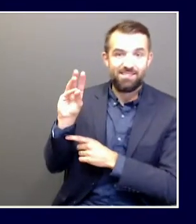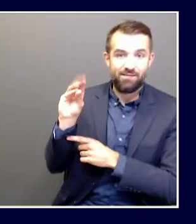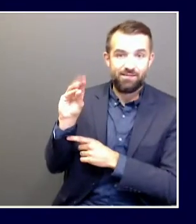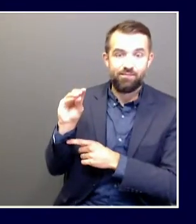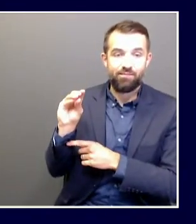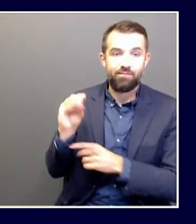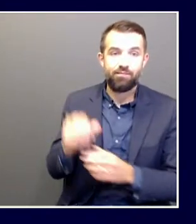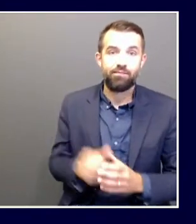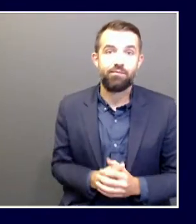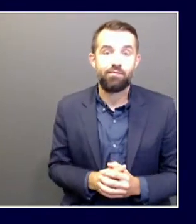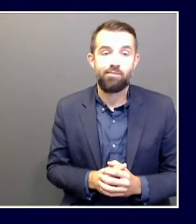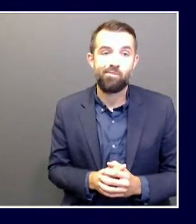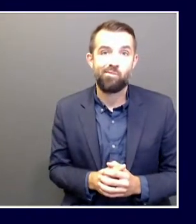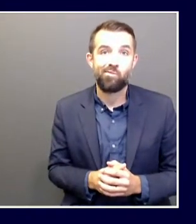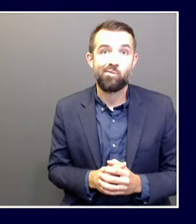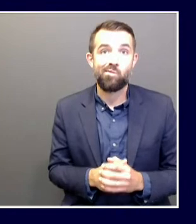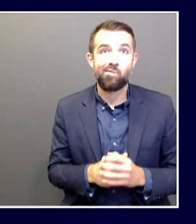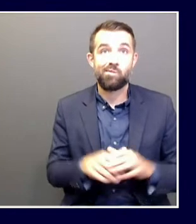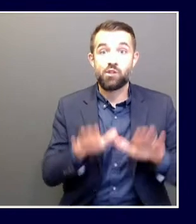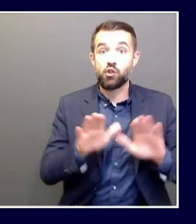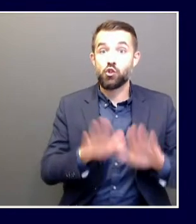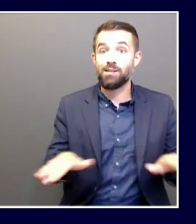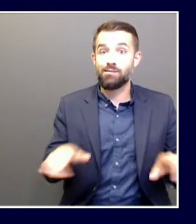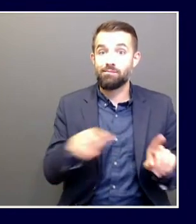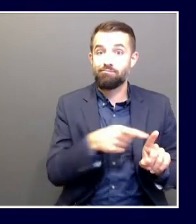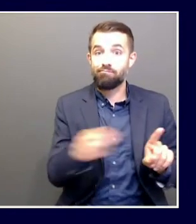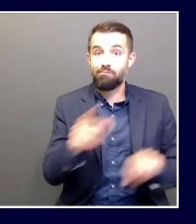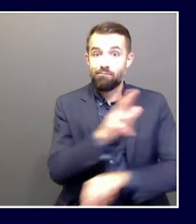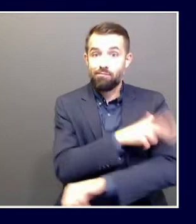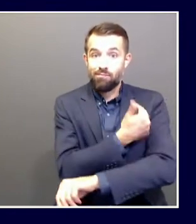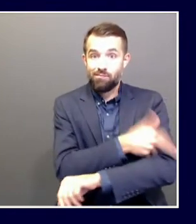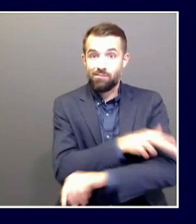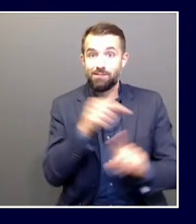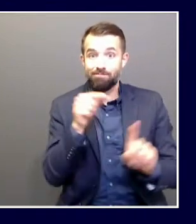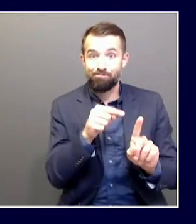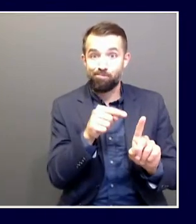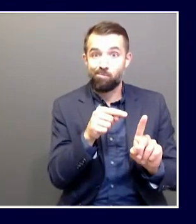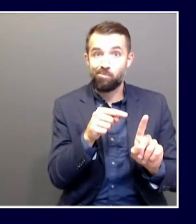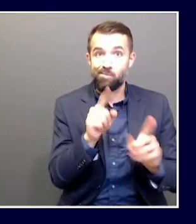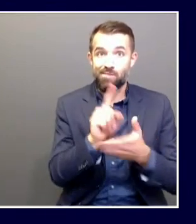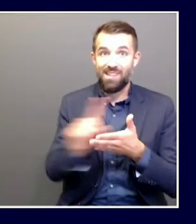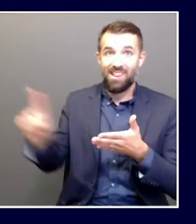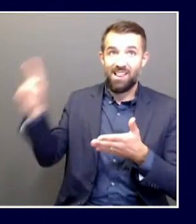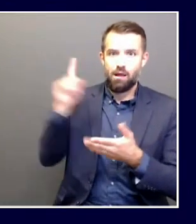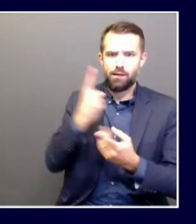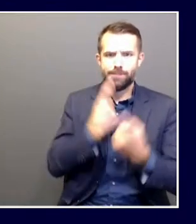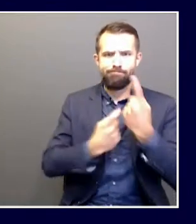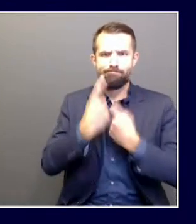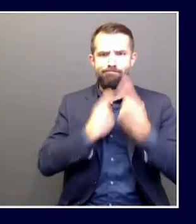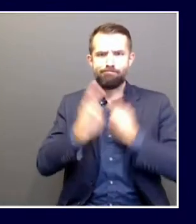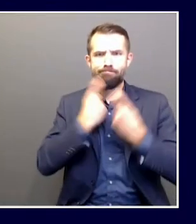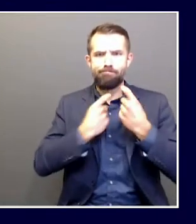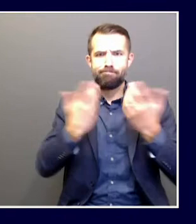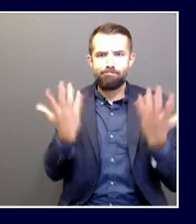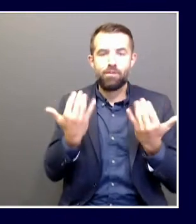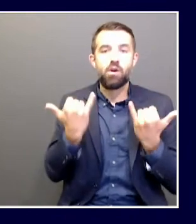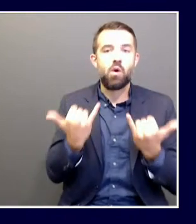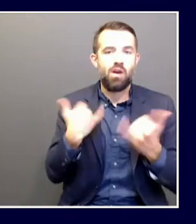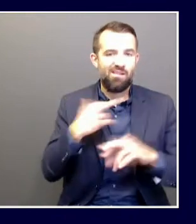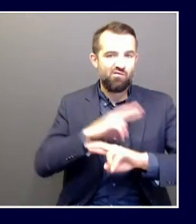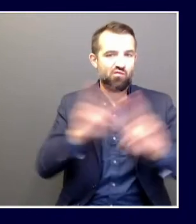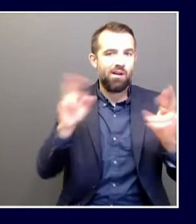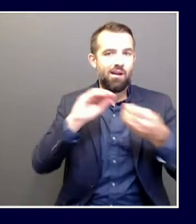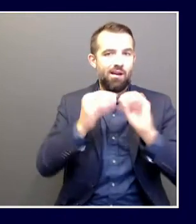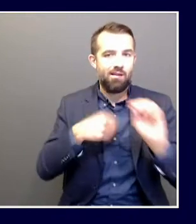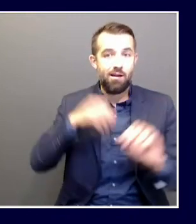pediatric hospitalizations, something we talked about last week, and I wanted to offer the latest numbers there. As of yesterday,